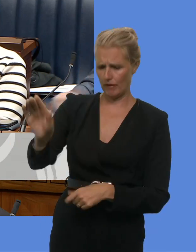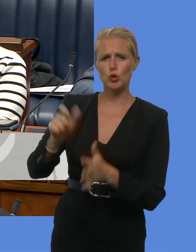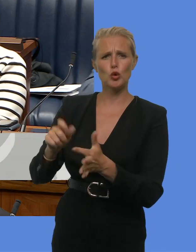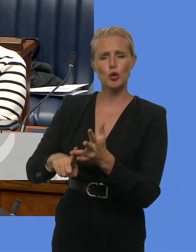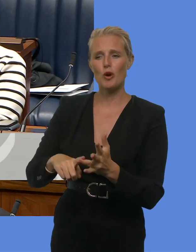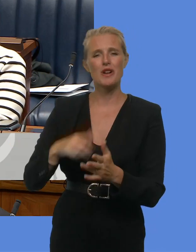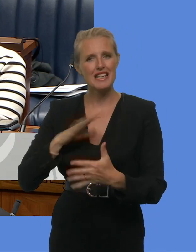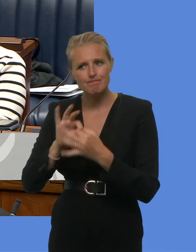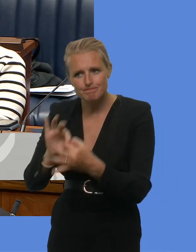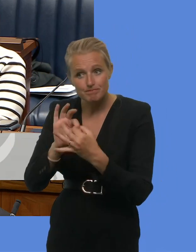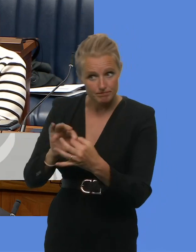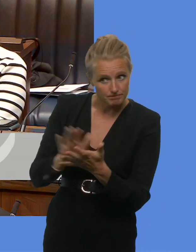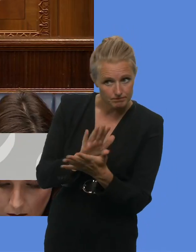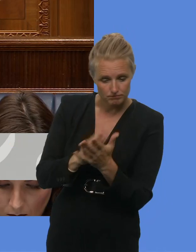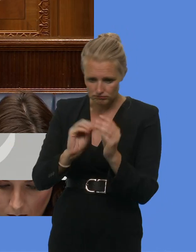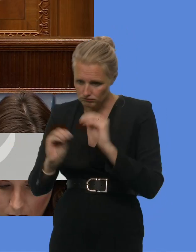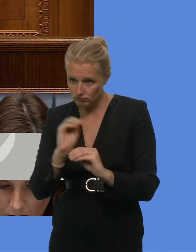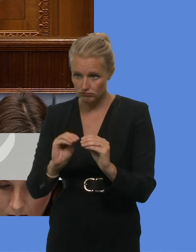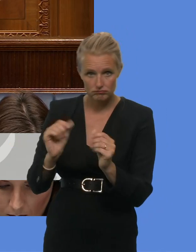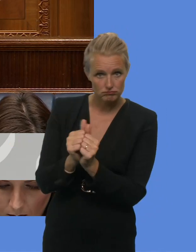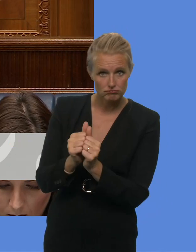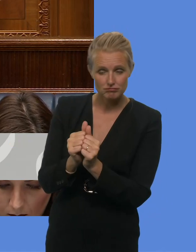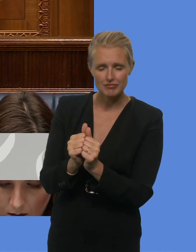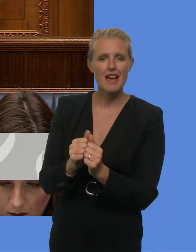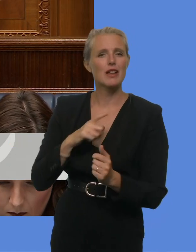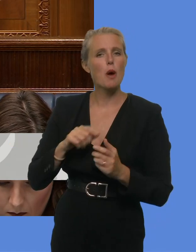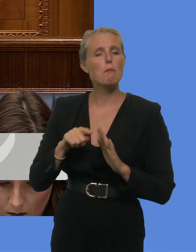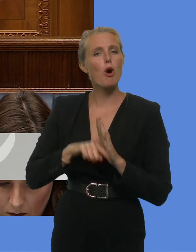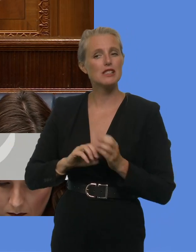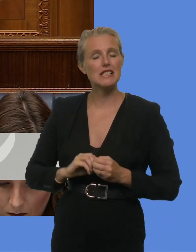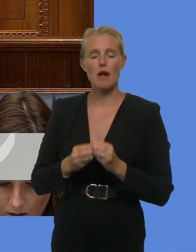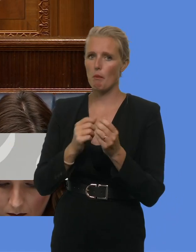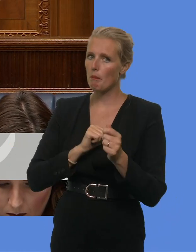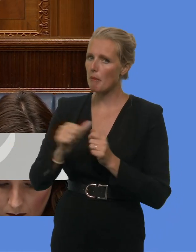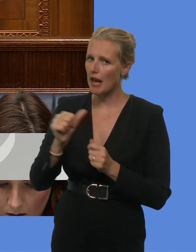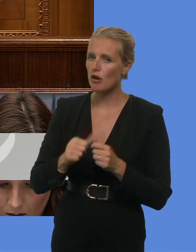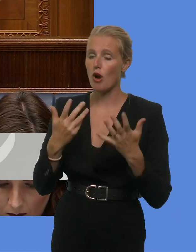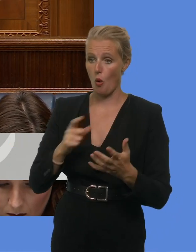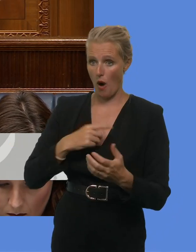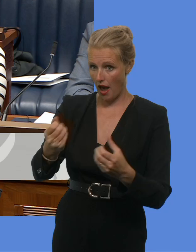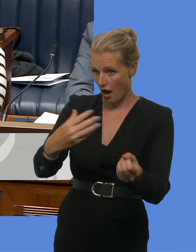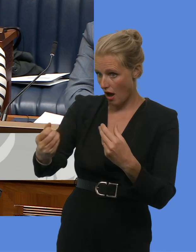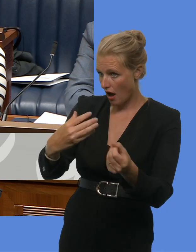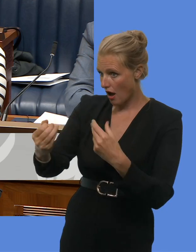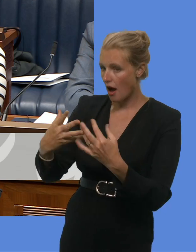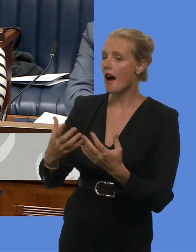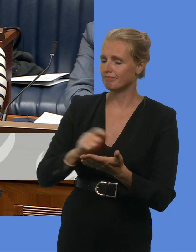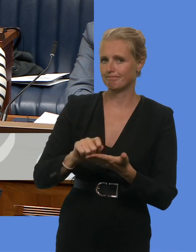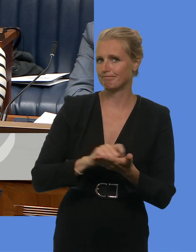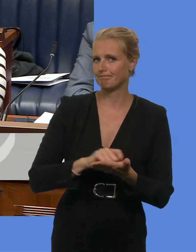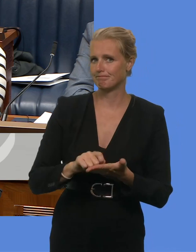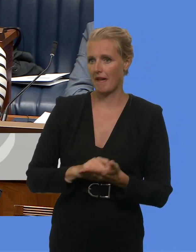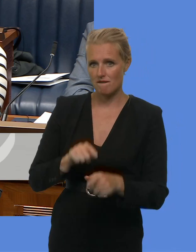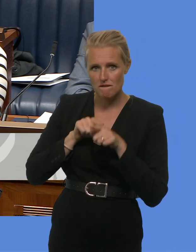particular departments. So we're very conscious of that. I think that's where policy development has got to generally, and that is very much at the heart of the programme for government. But look, if we